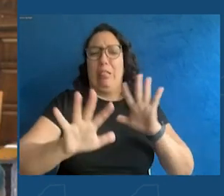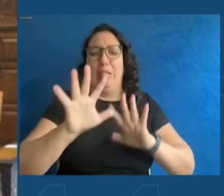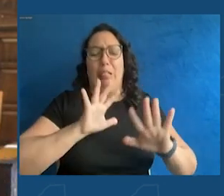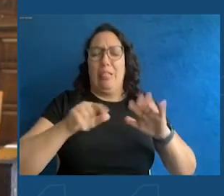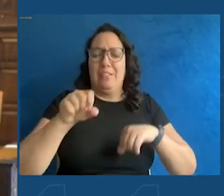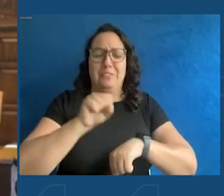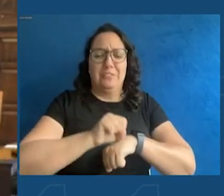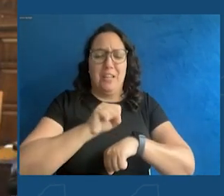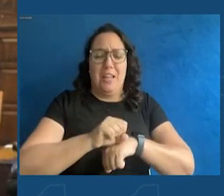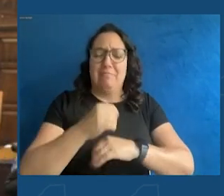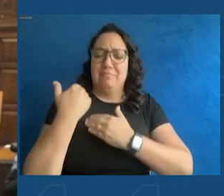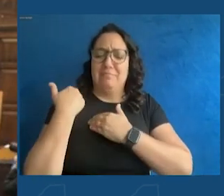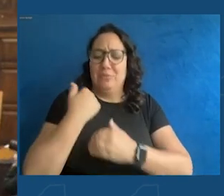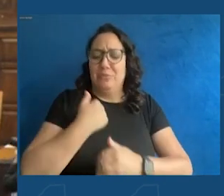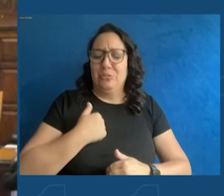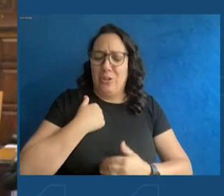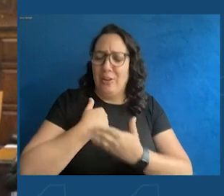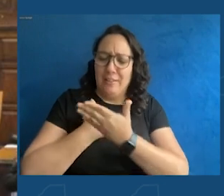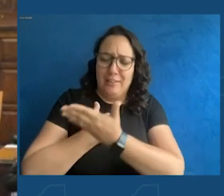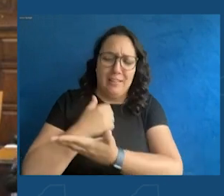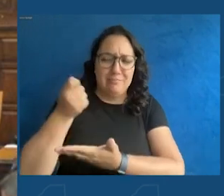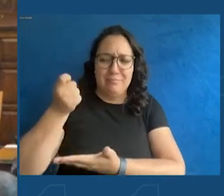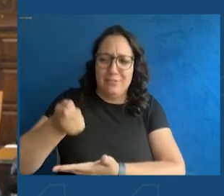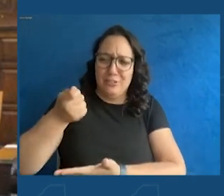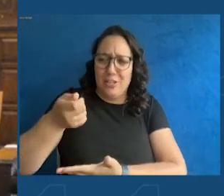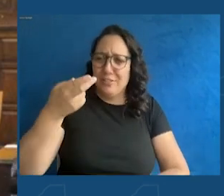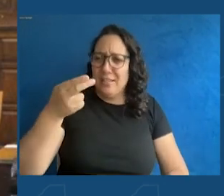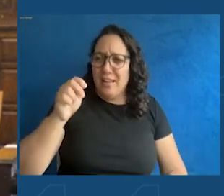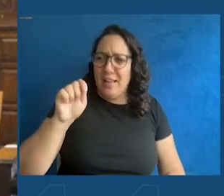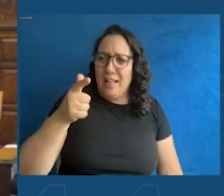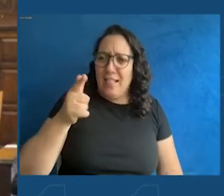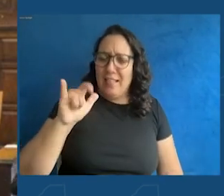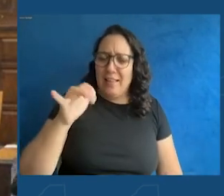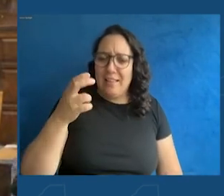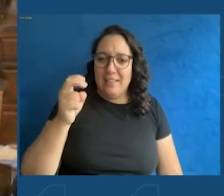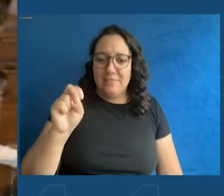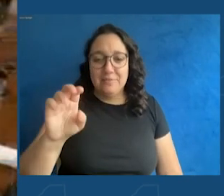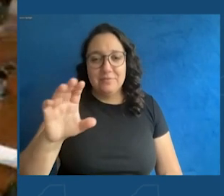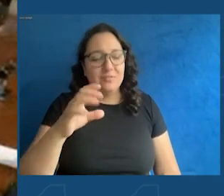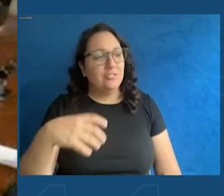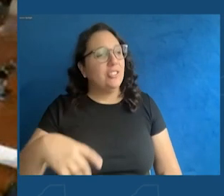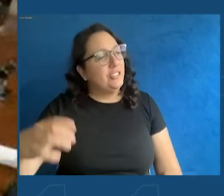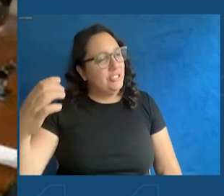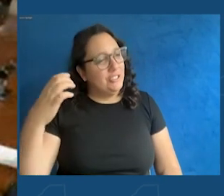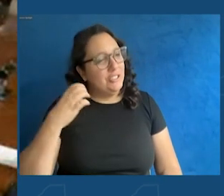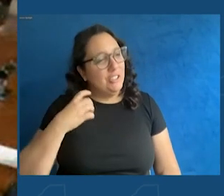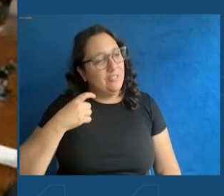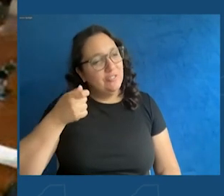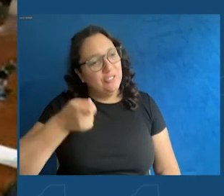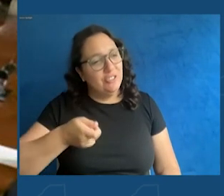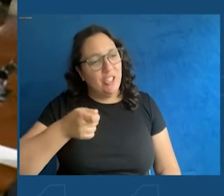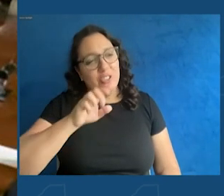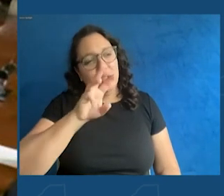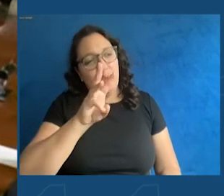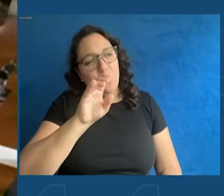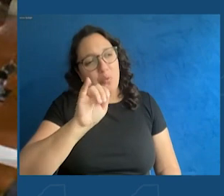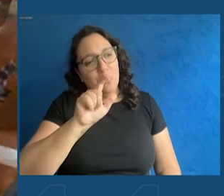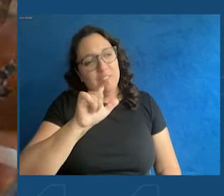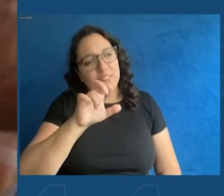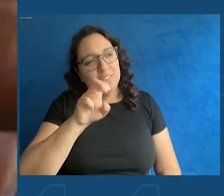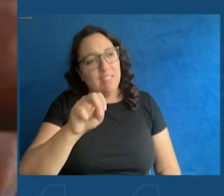I'm sorry, Judge Halligan. Chief Judge Wilson, thank you for that